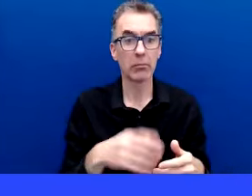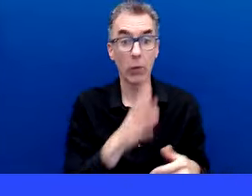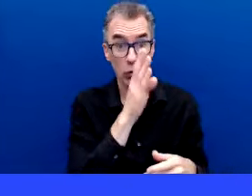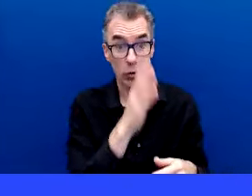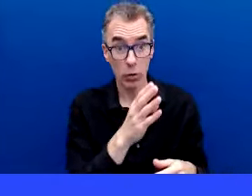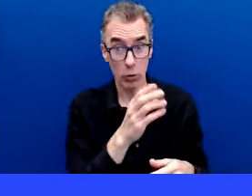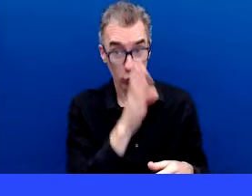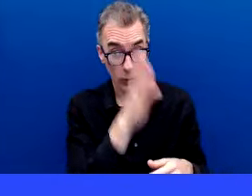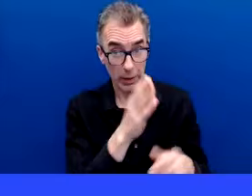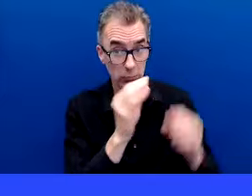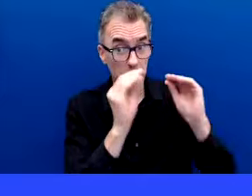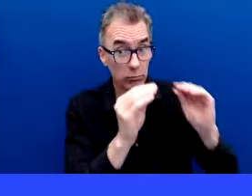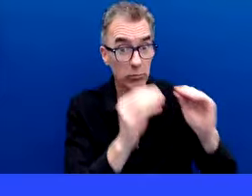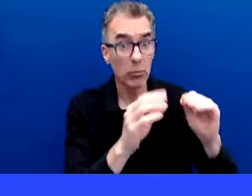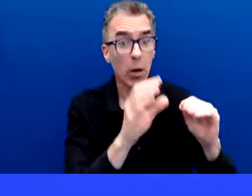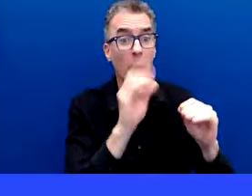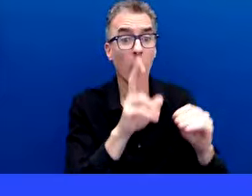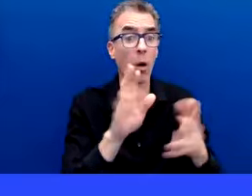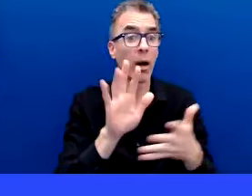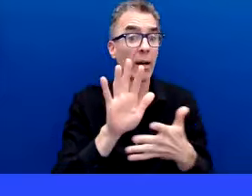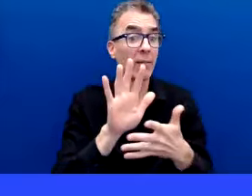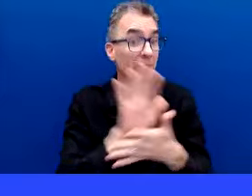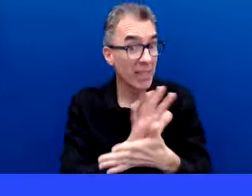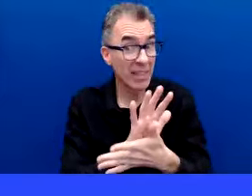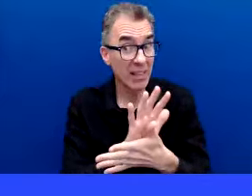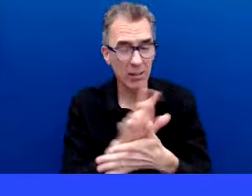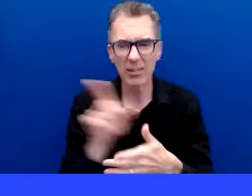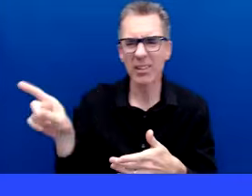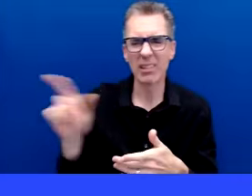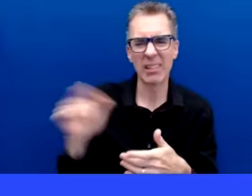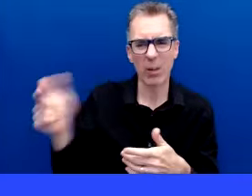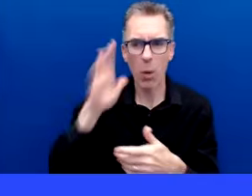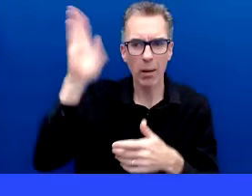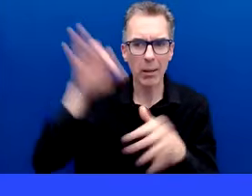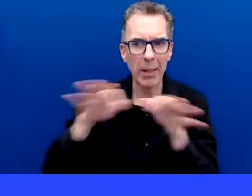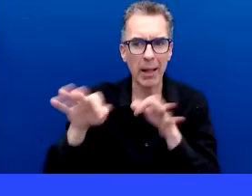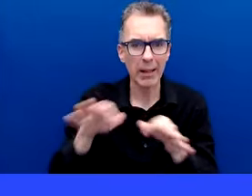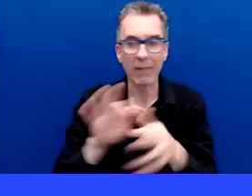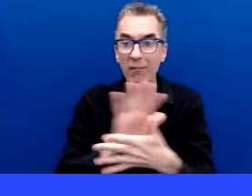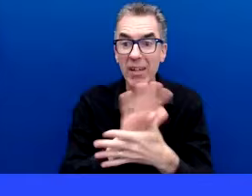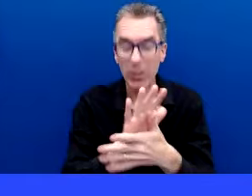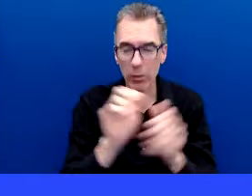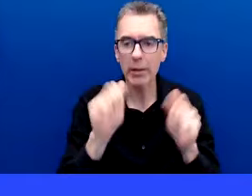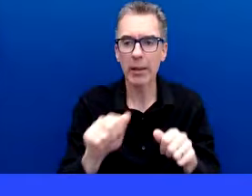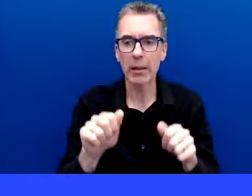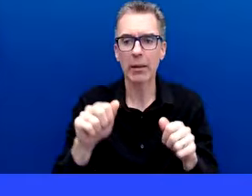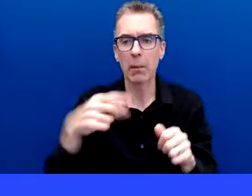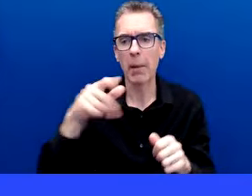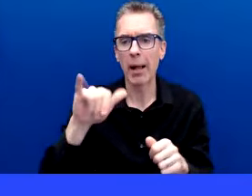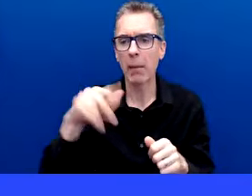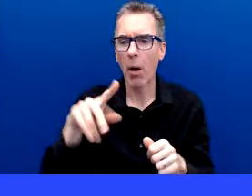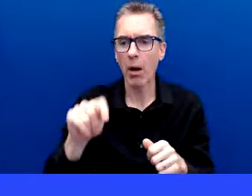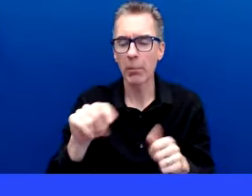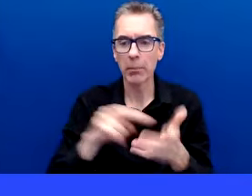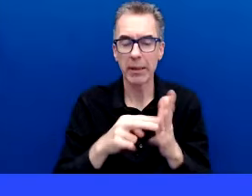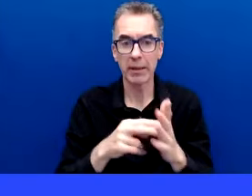is actually Janice is going to be introducing PlayPosit, which is a way to make